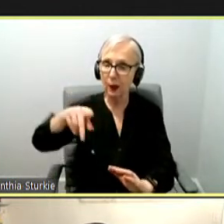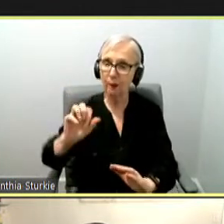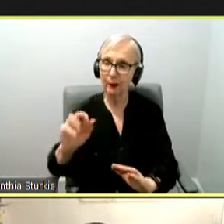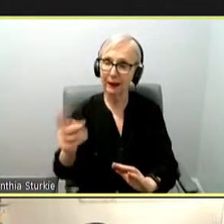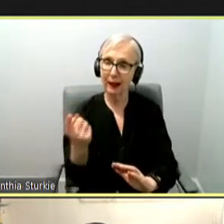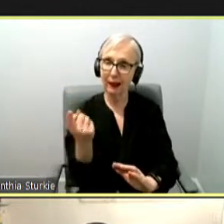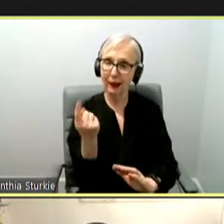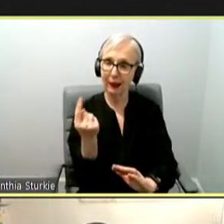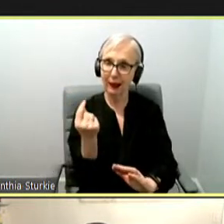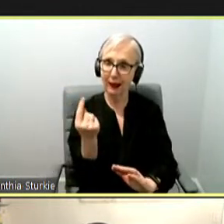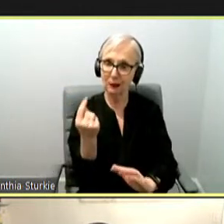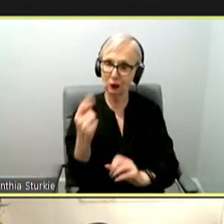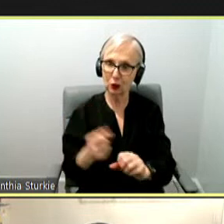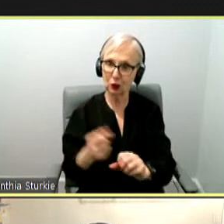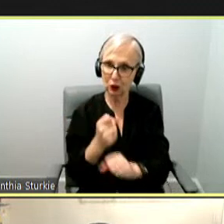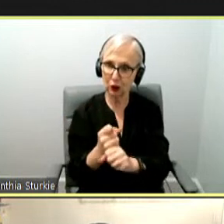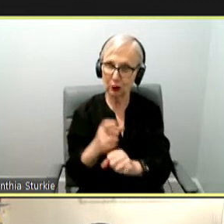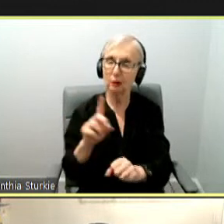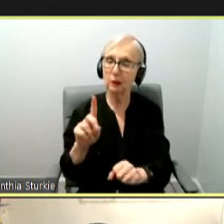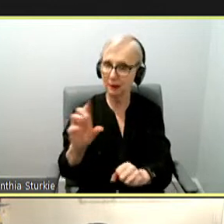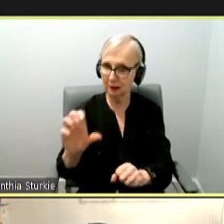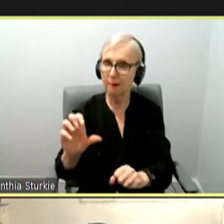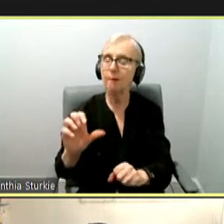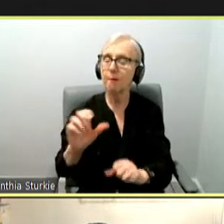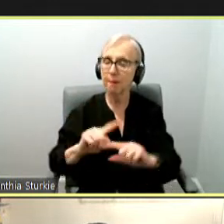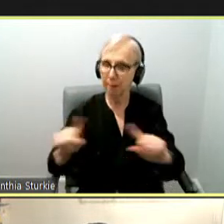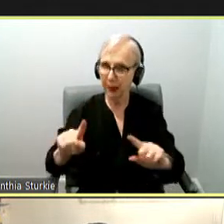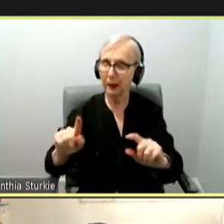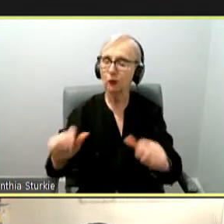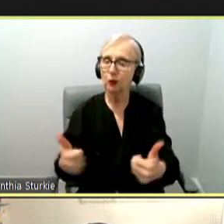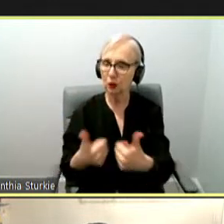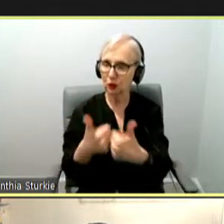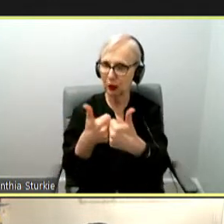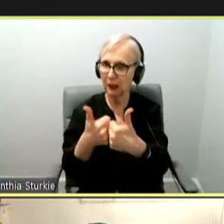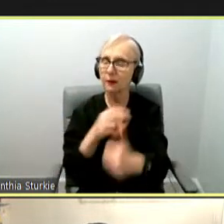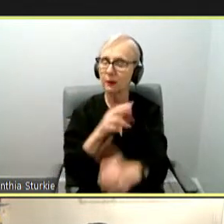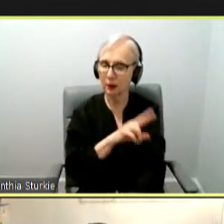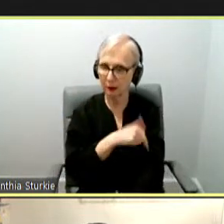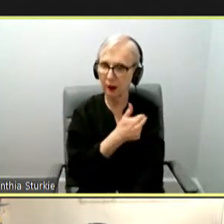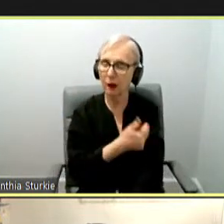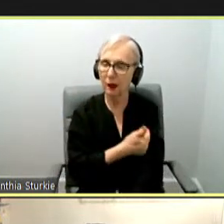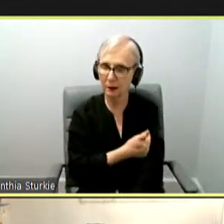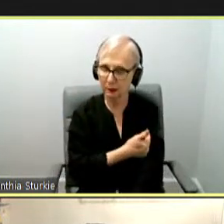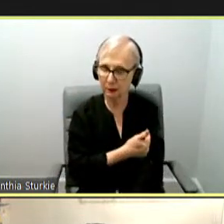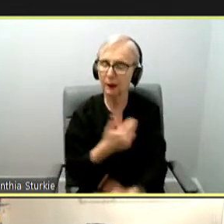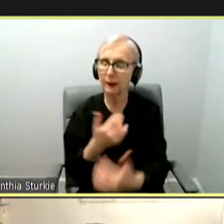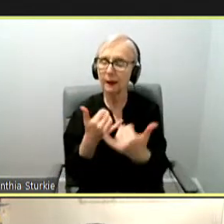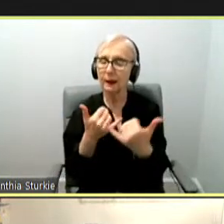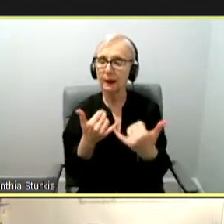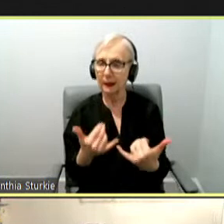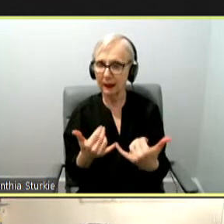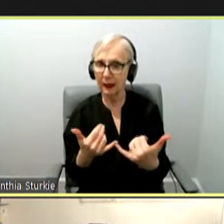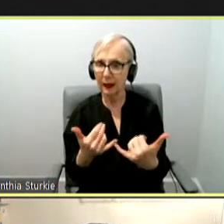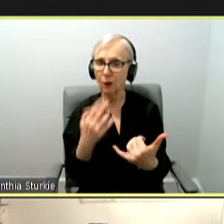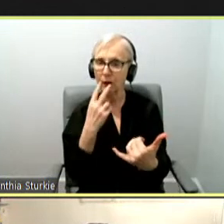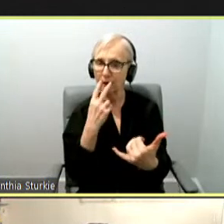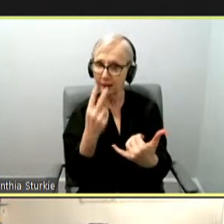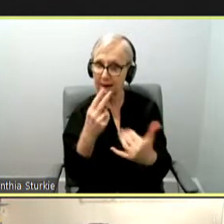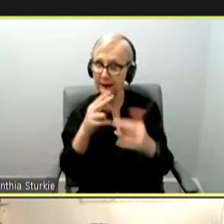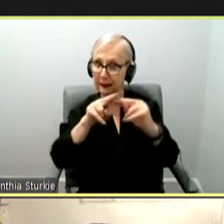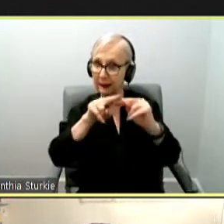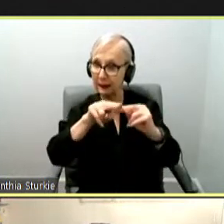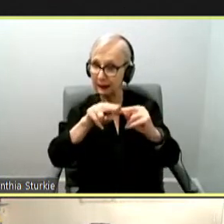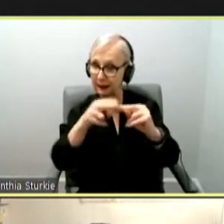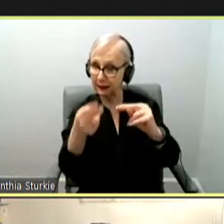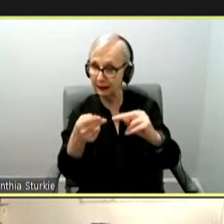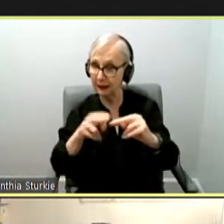December, we certainly got to a point where our healthcare system was significantly stressed. We have seen a pretty significant decrease